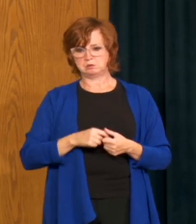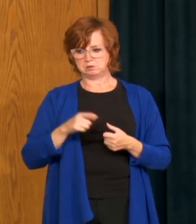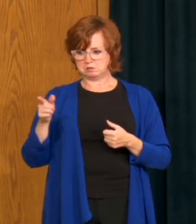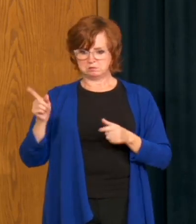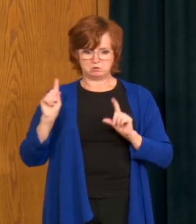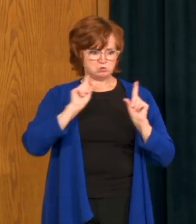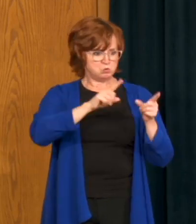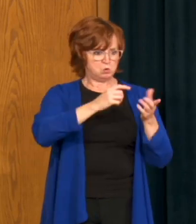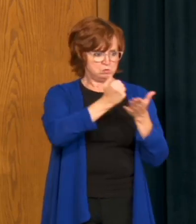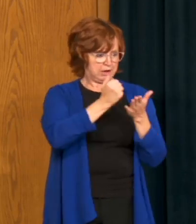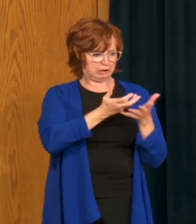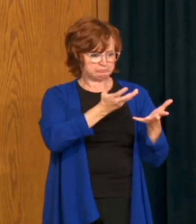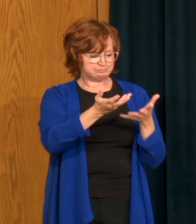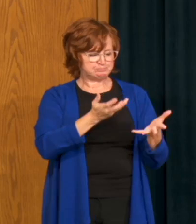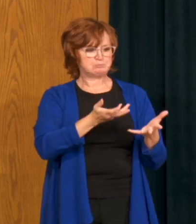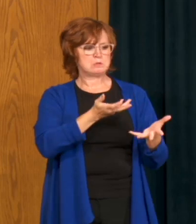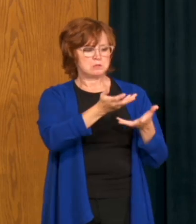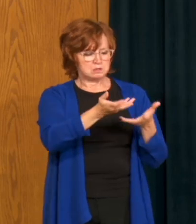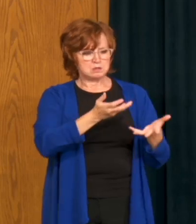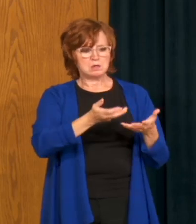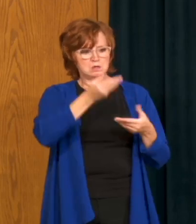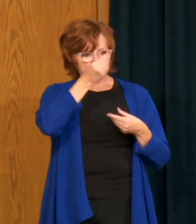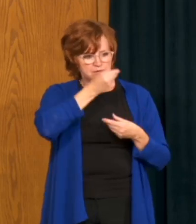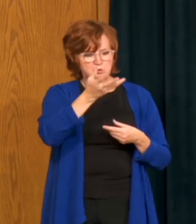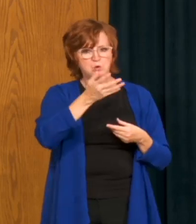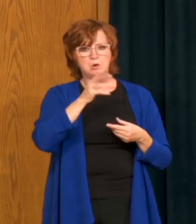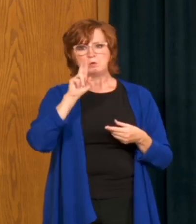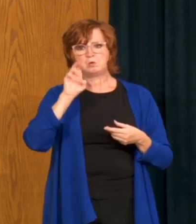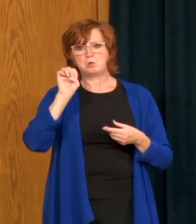rehabilitation services that are available, and working through